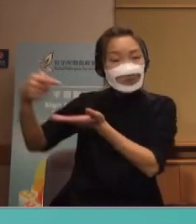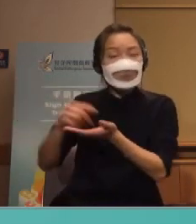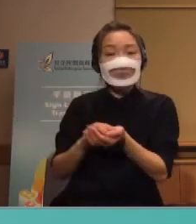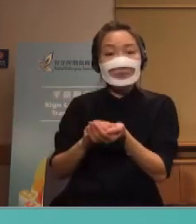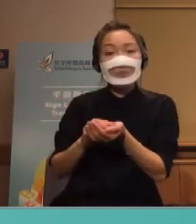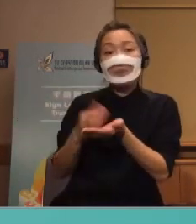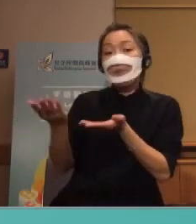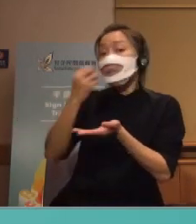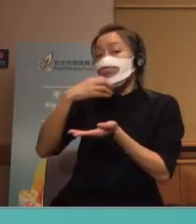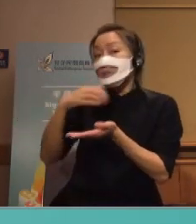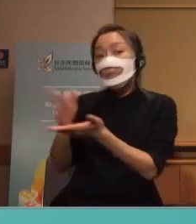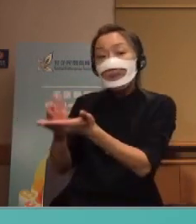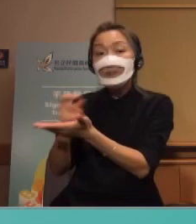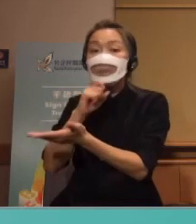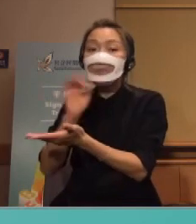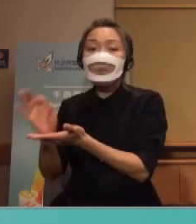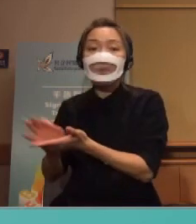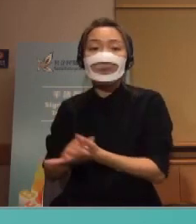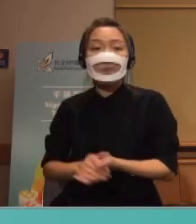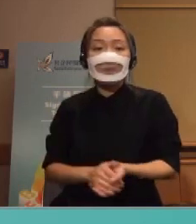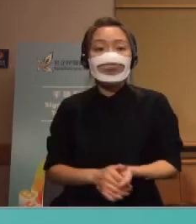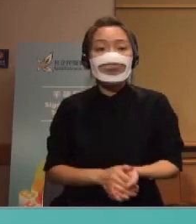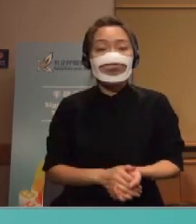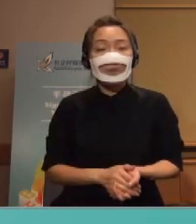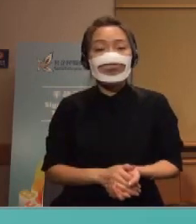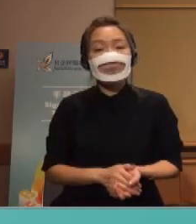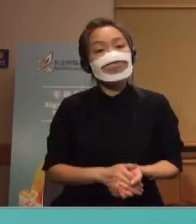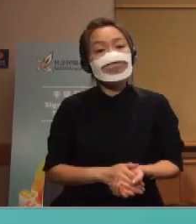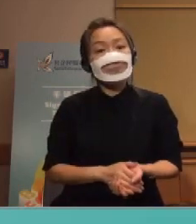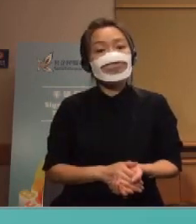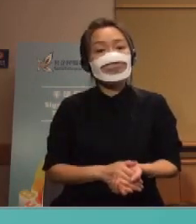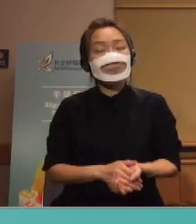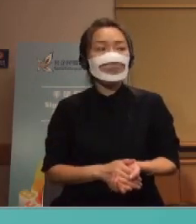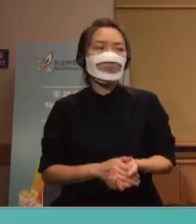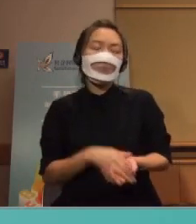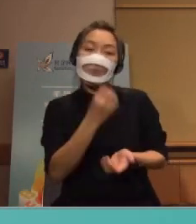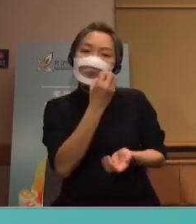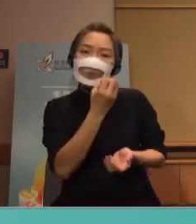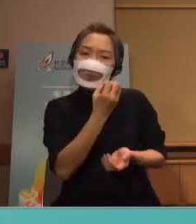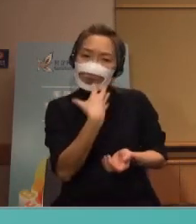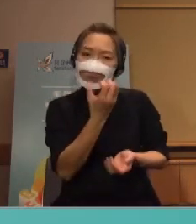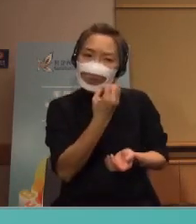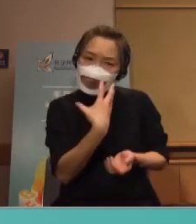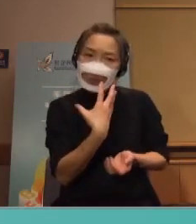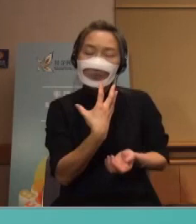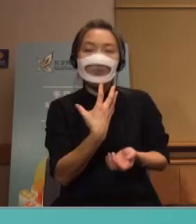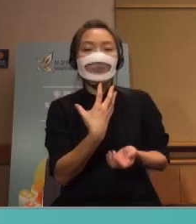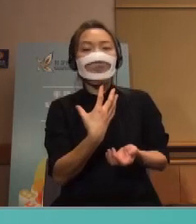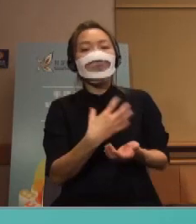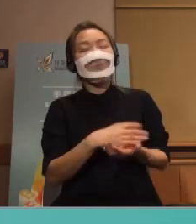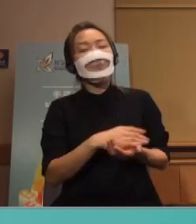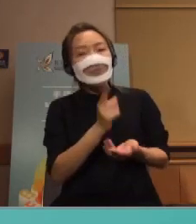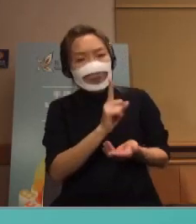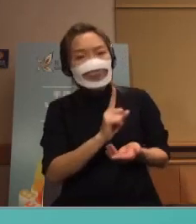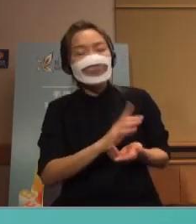In Hong Kong, I think I would say Hong Kong, like you can rely, like, because we have the advantage